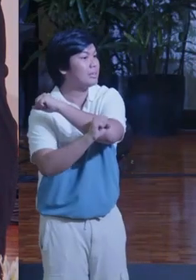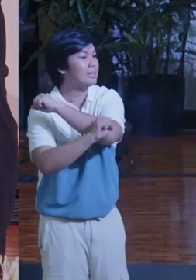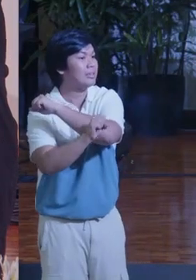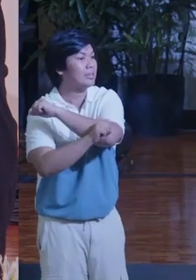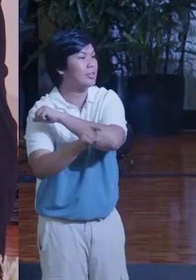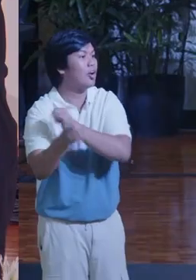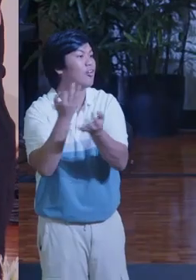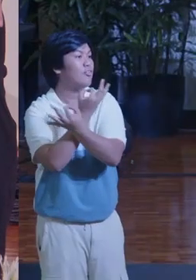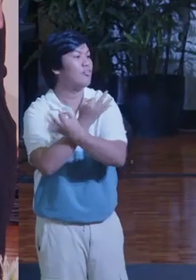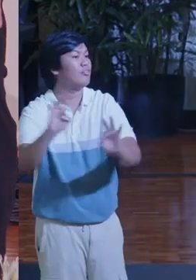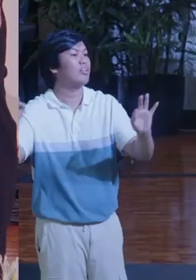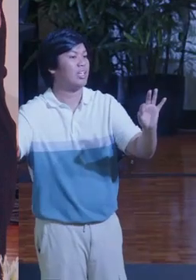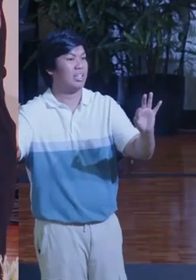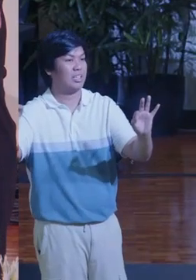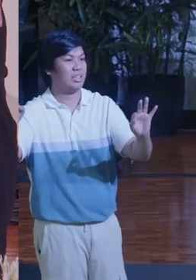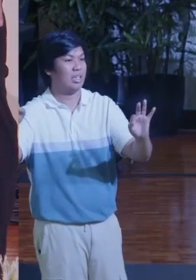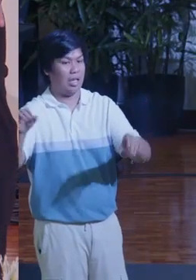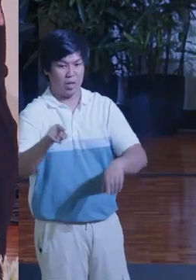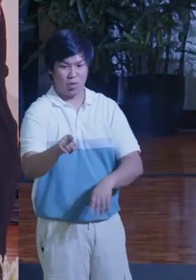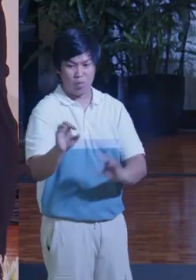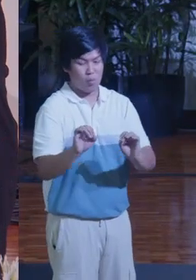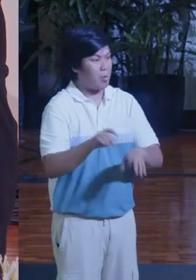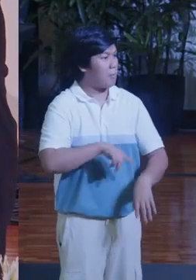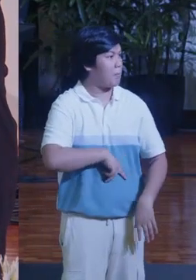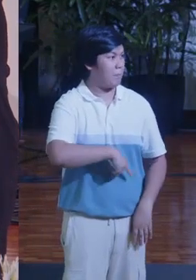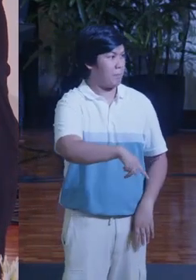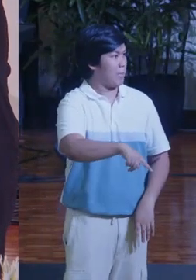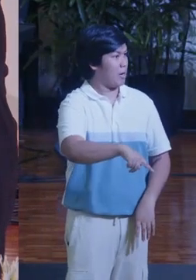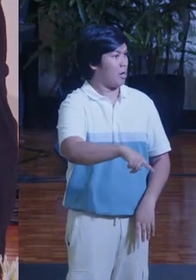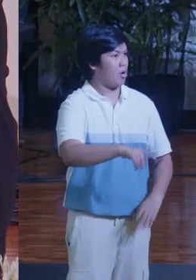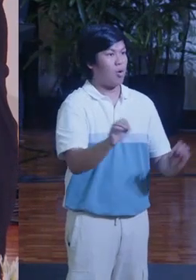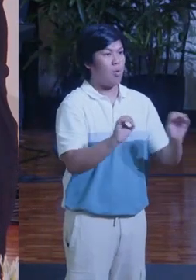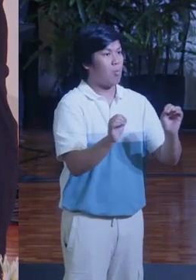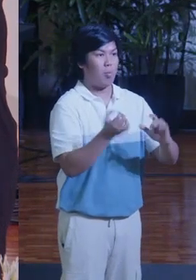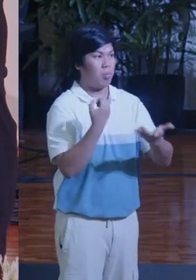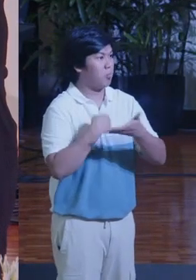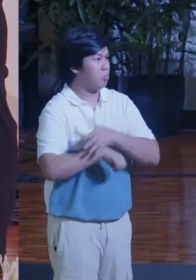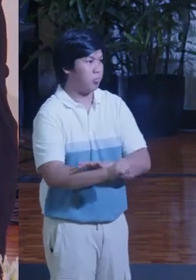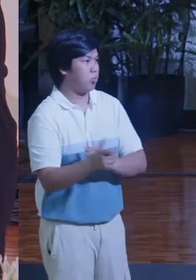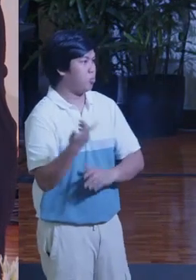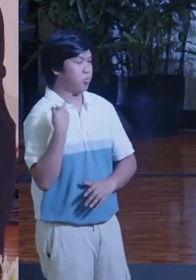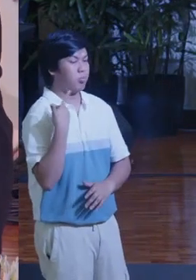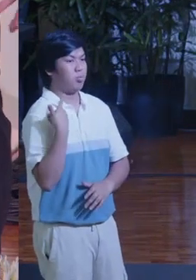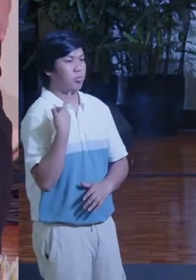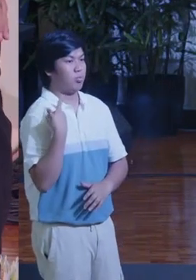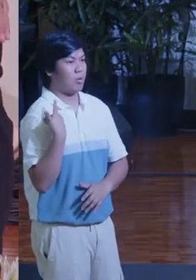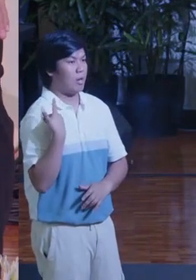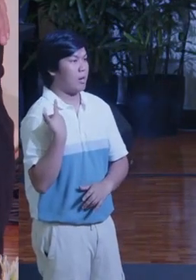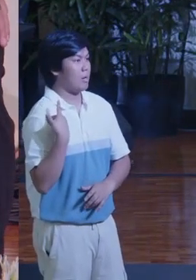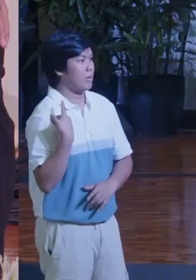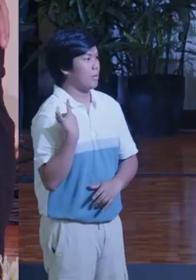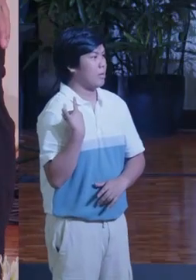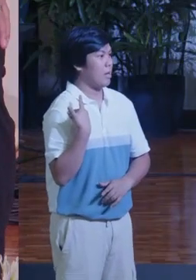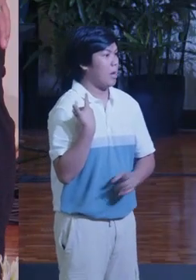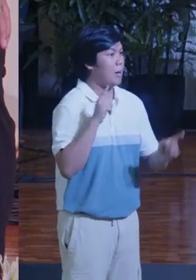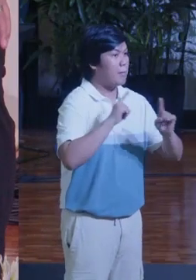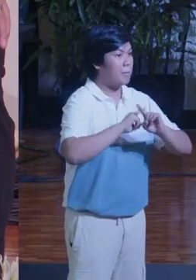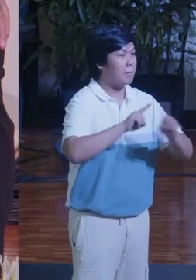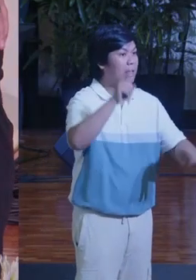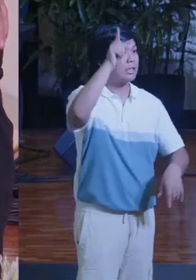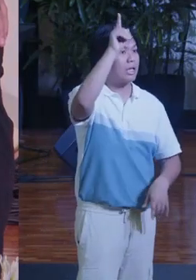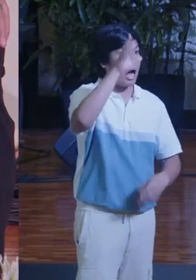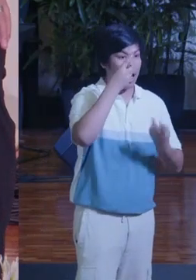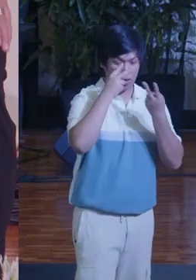written, Rejoice, O barren one, who does not break forth, who does not bear, break forth and cry